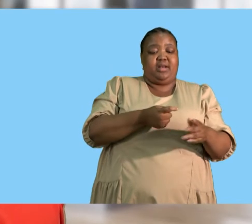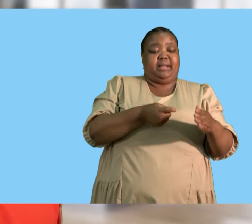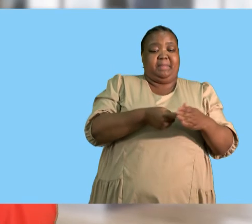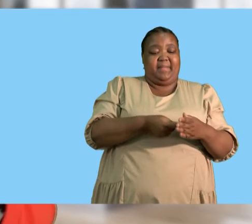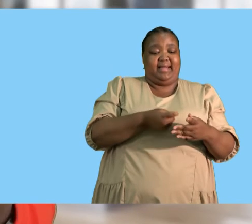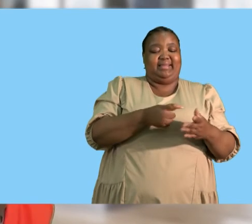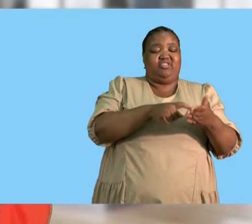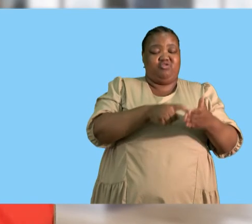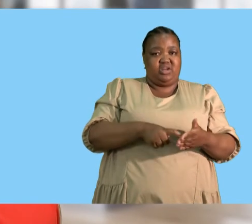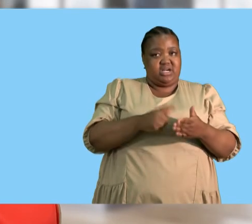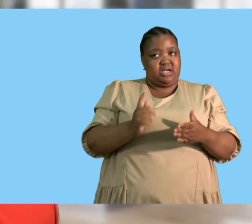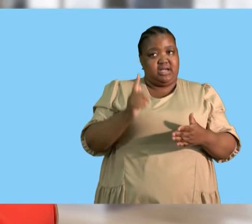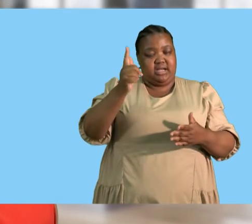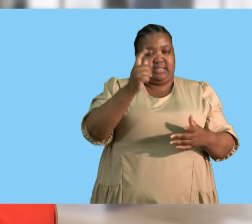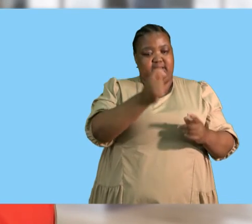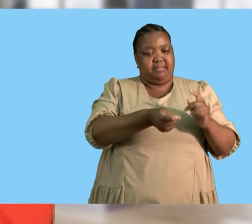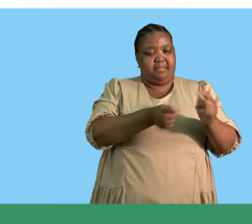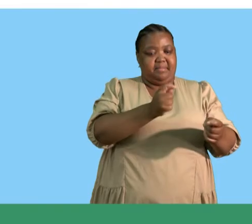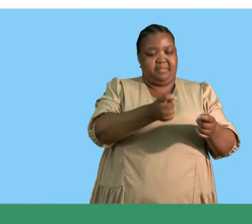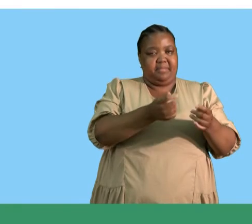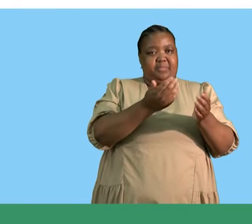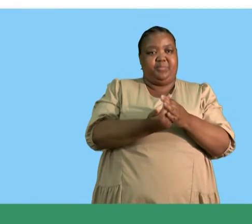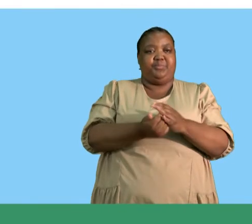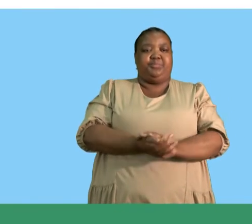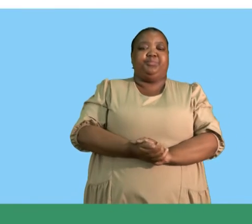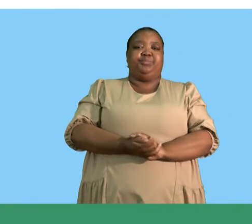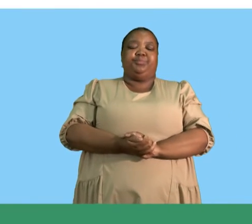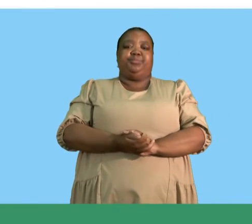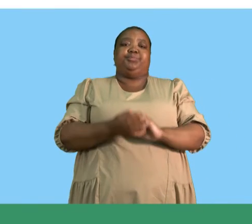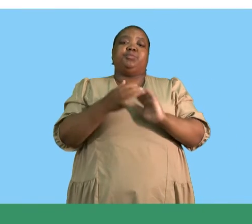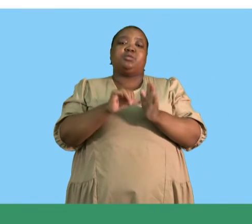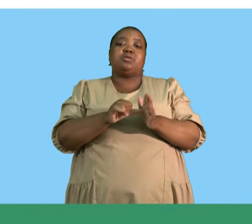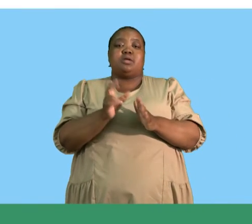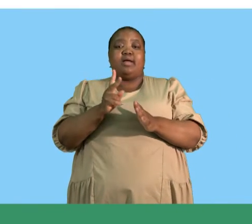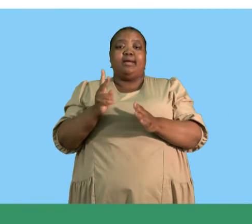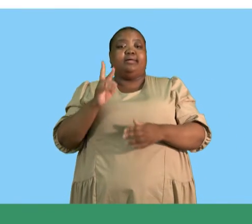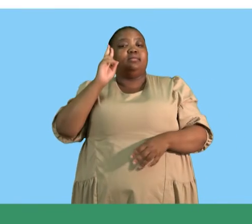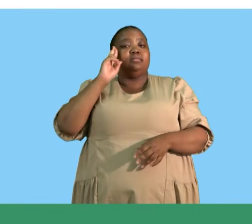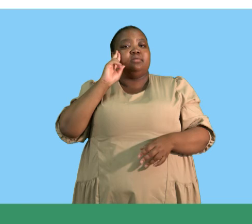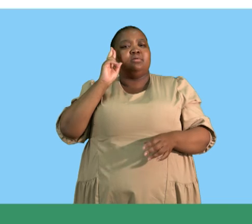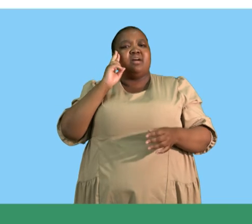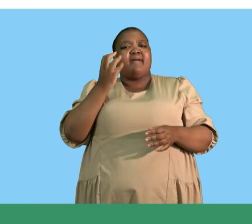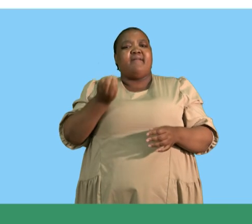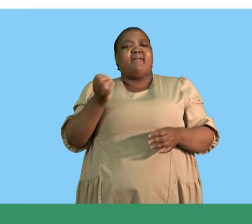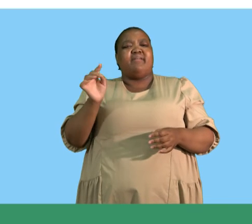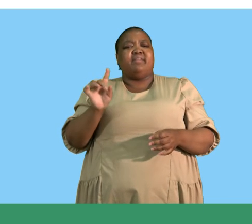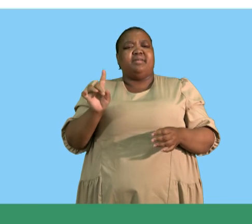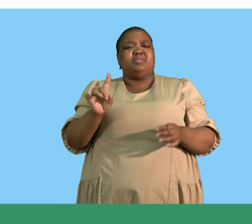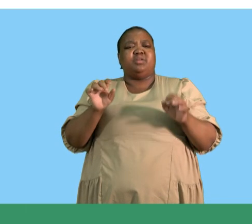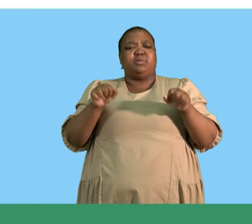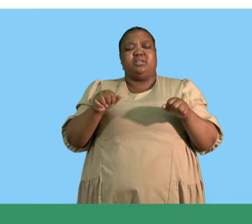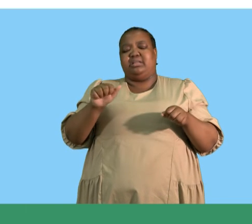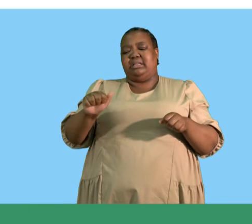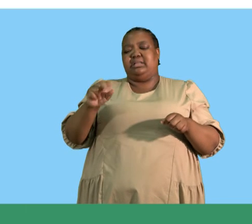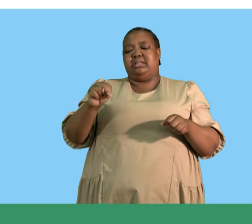paying for them at a later stage. Now also, let's remind ourselves again that we have what we call